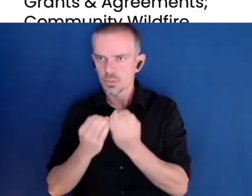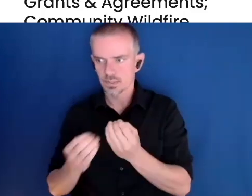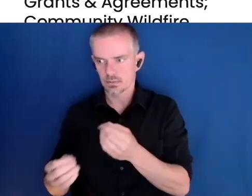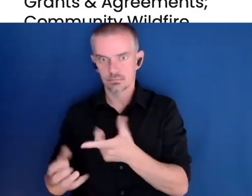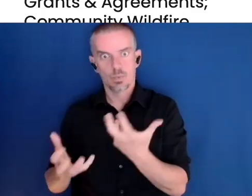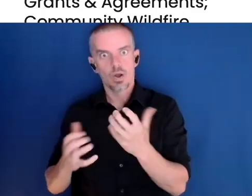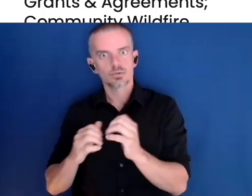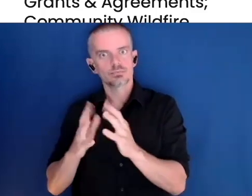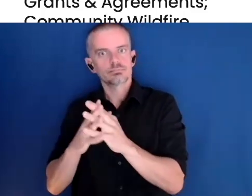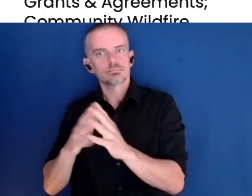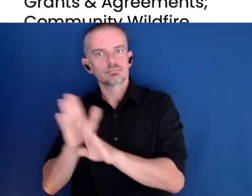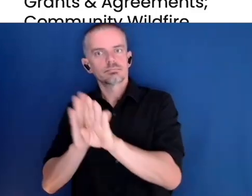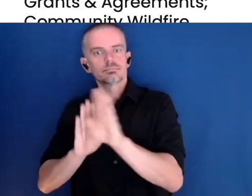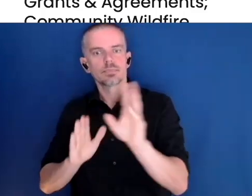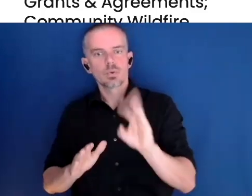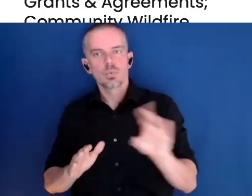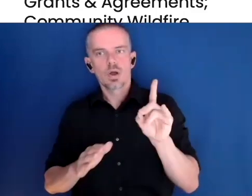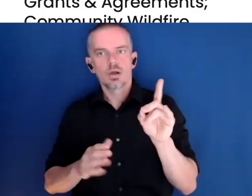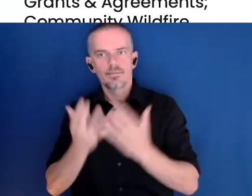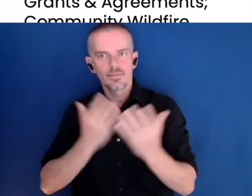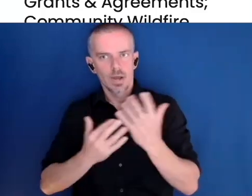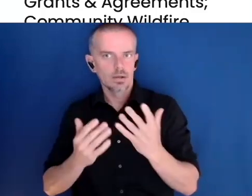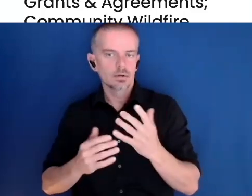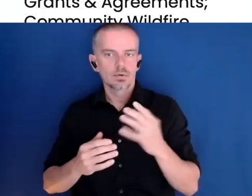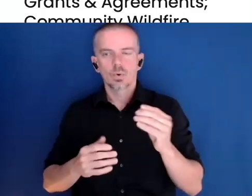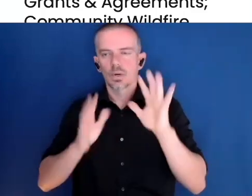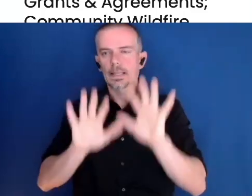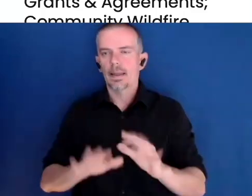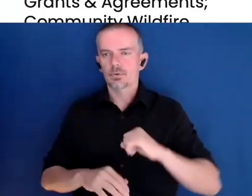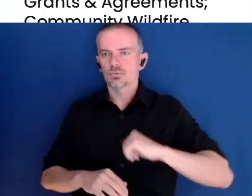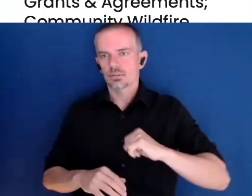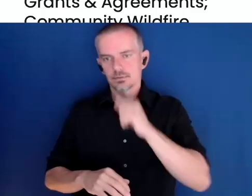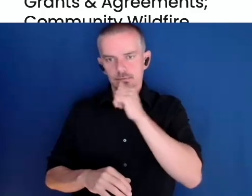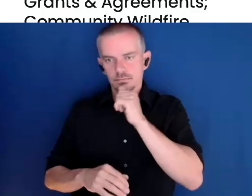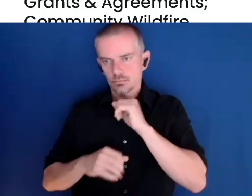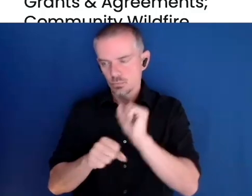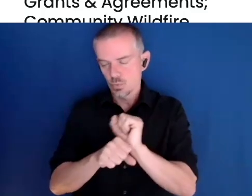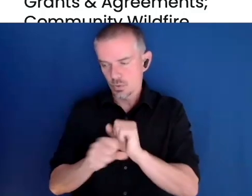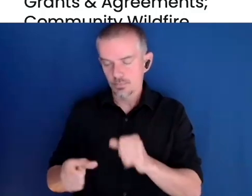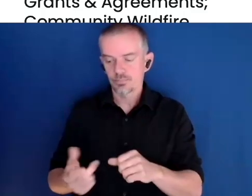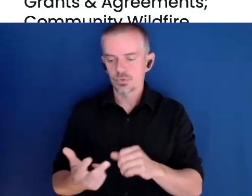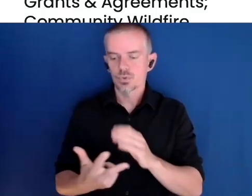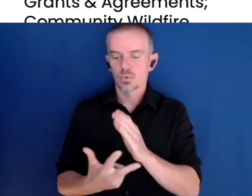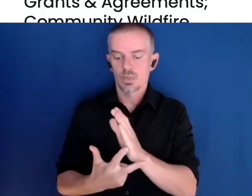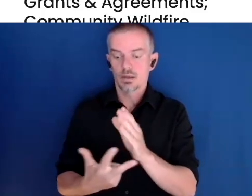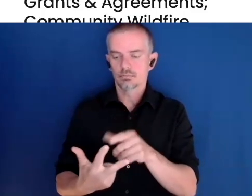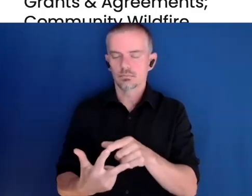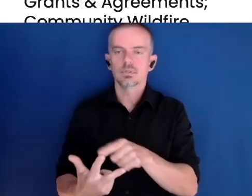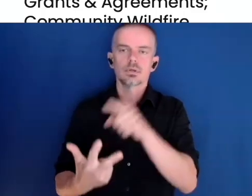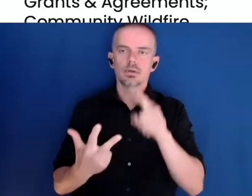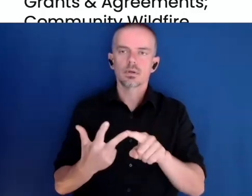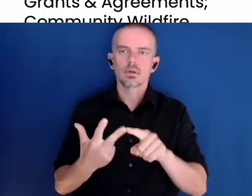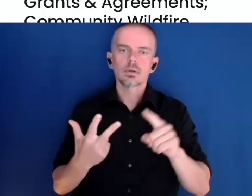grow their wildfire or climate resilience work. And then we also have a capacity building bucket of our work